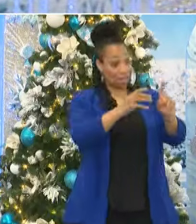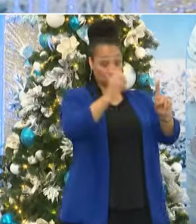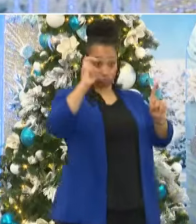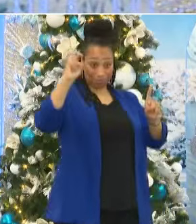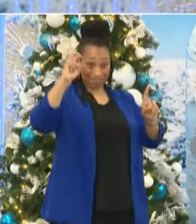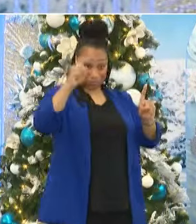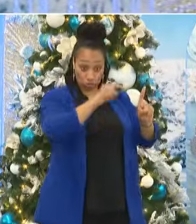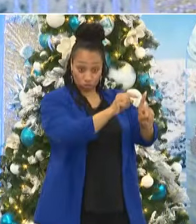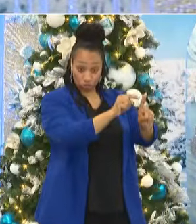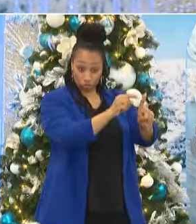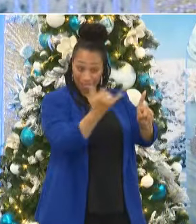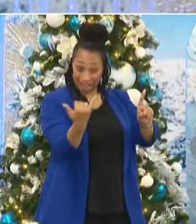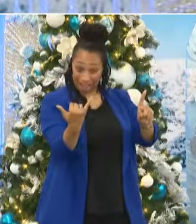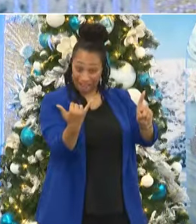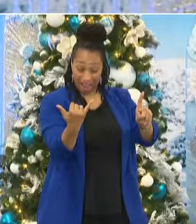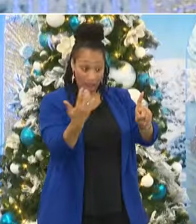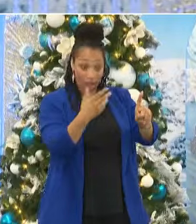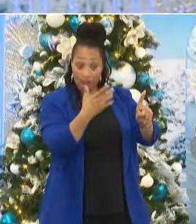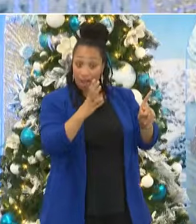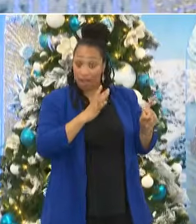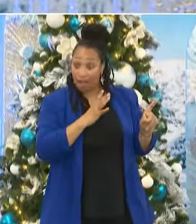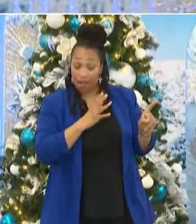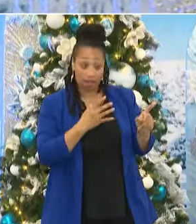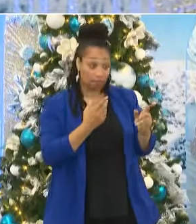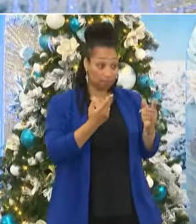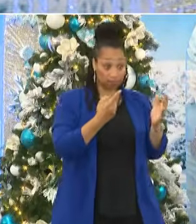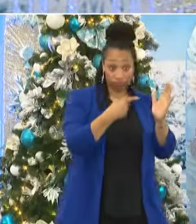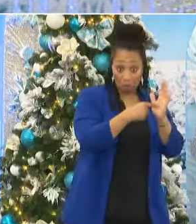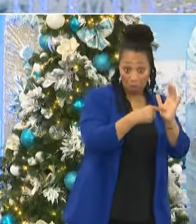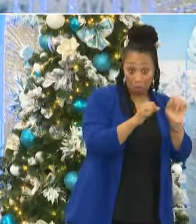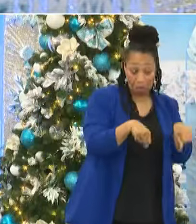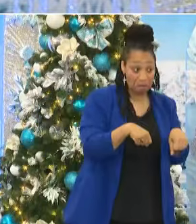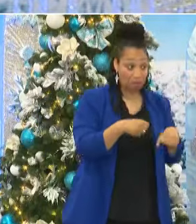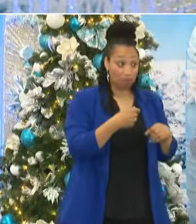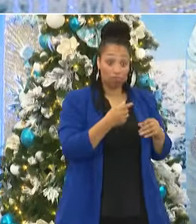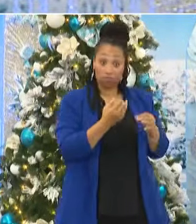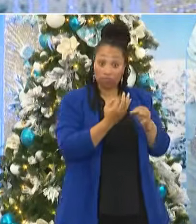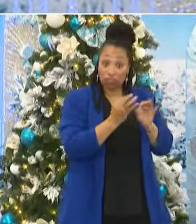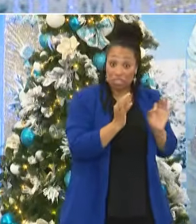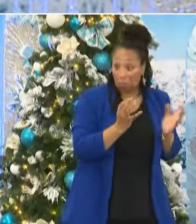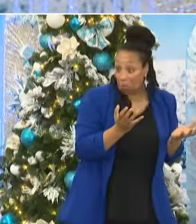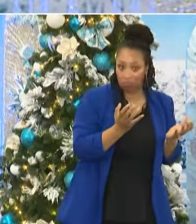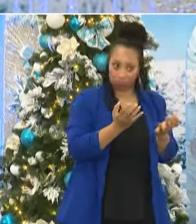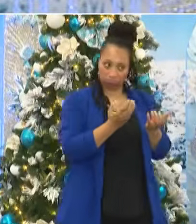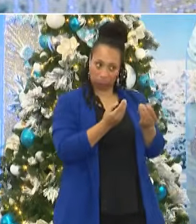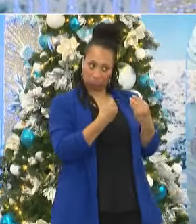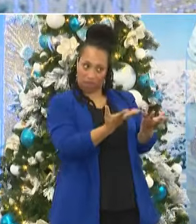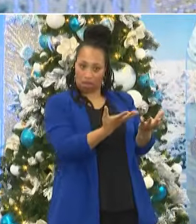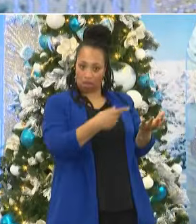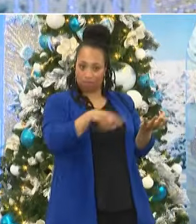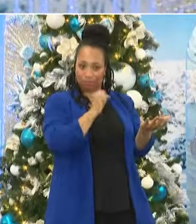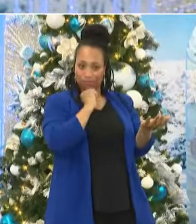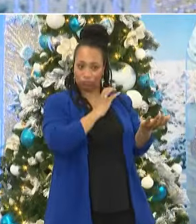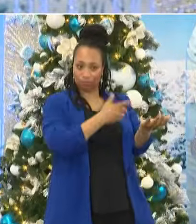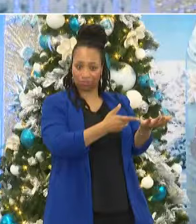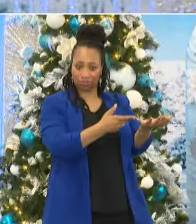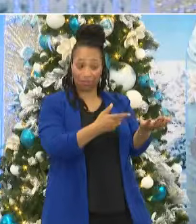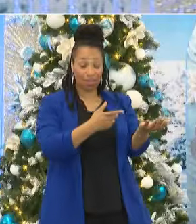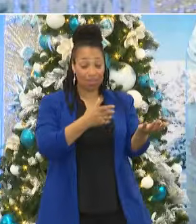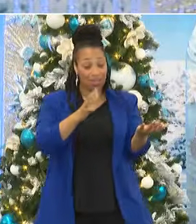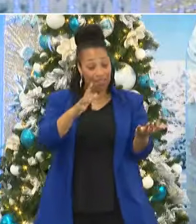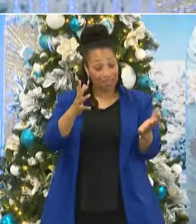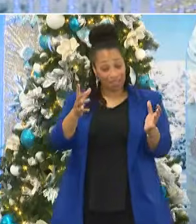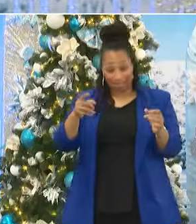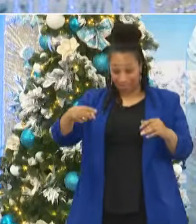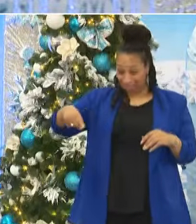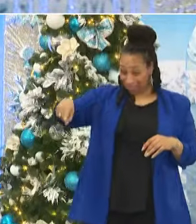getting free or affordable rides because of it. You also told me to make sure we keep DC safe,